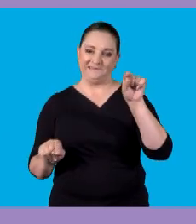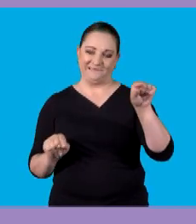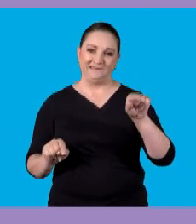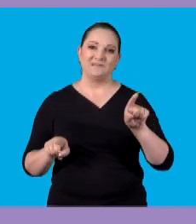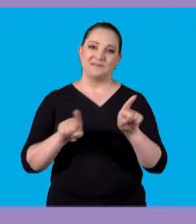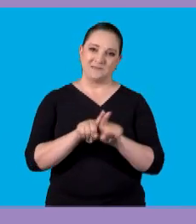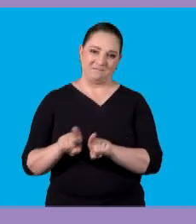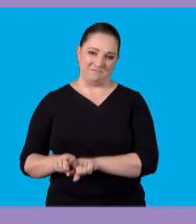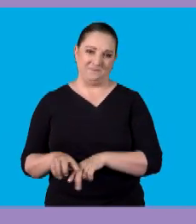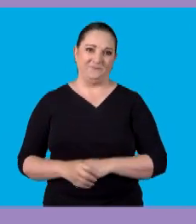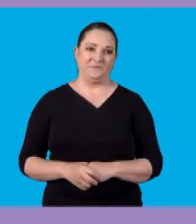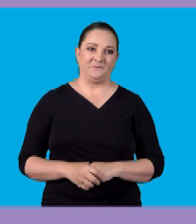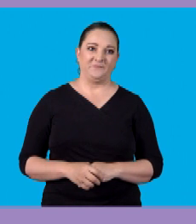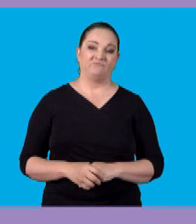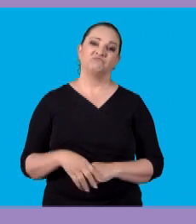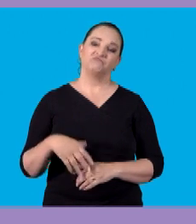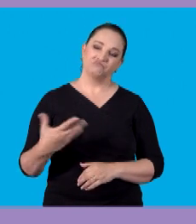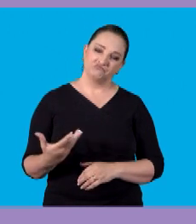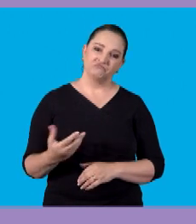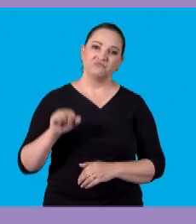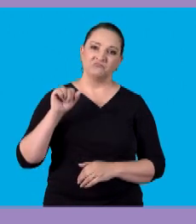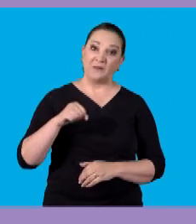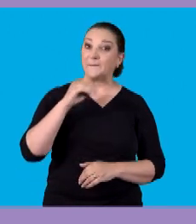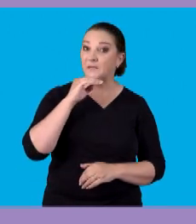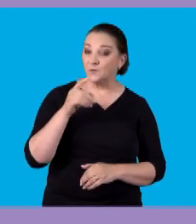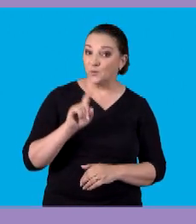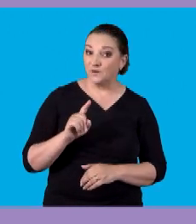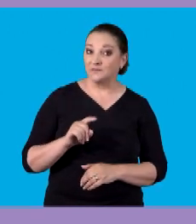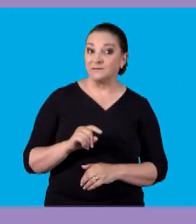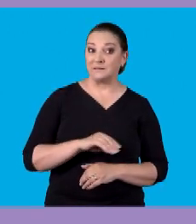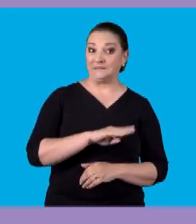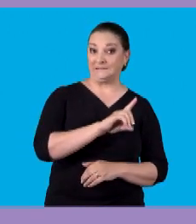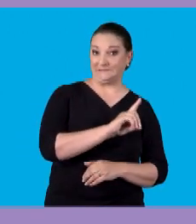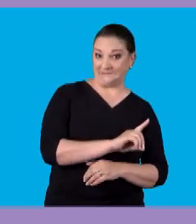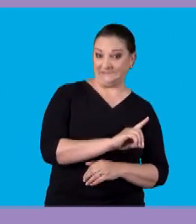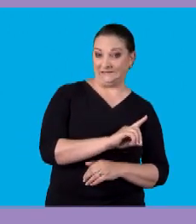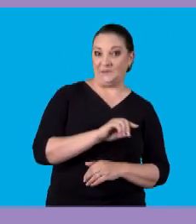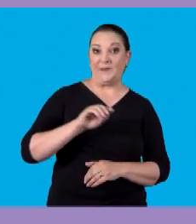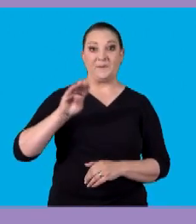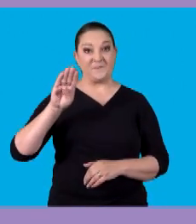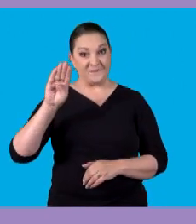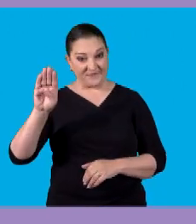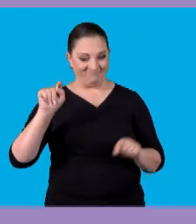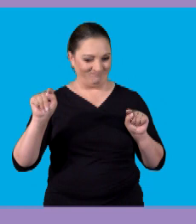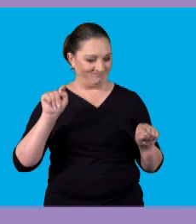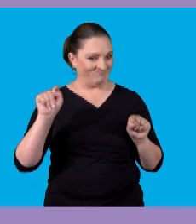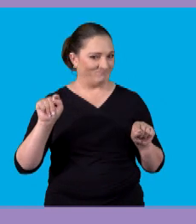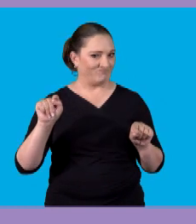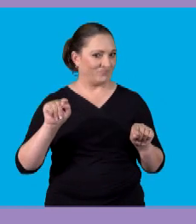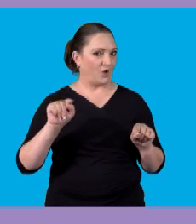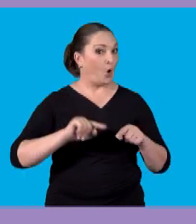opposite angles are equal. And of course, that also means that angle D and angle